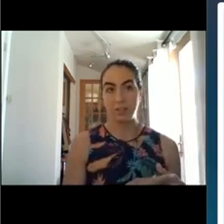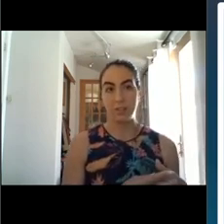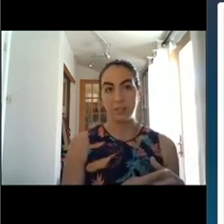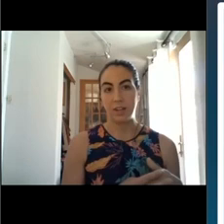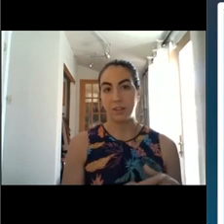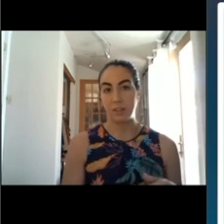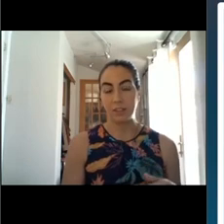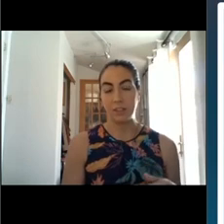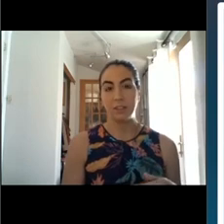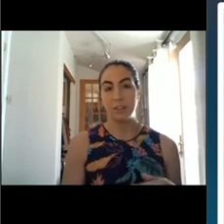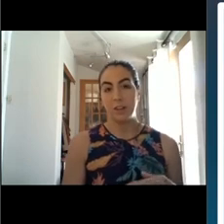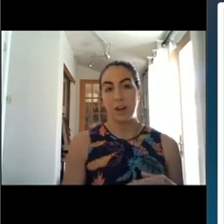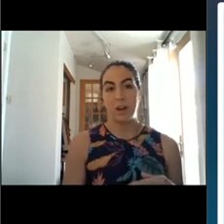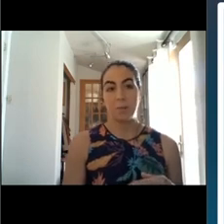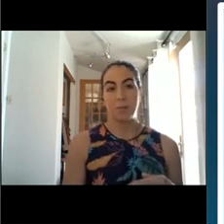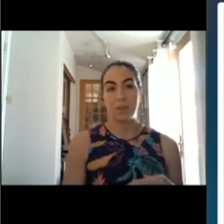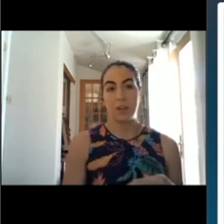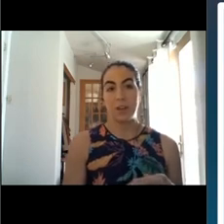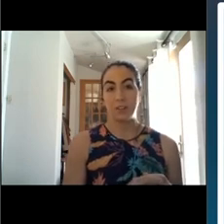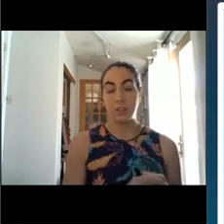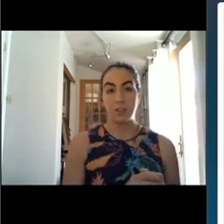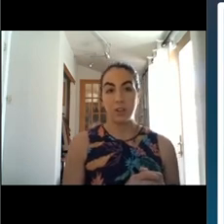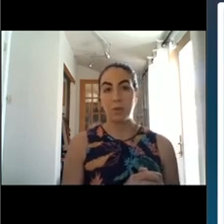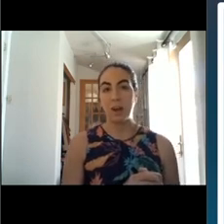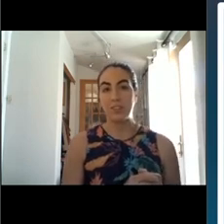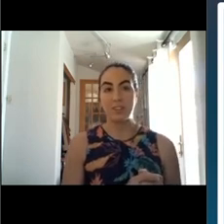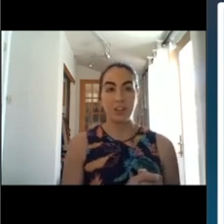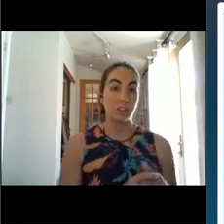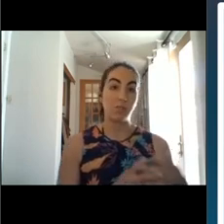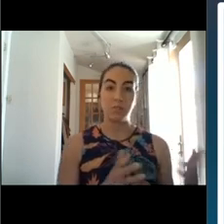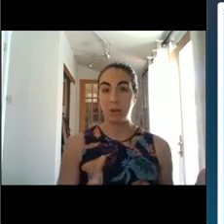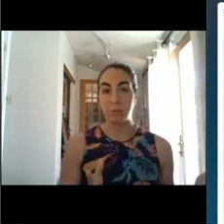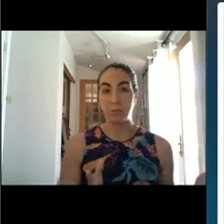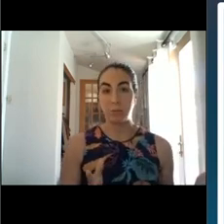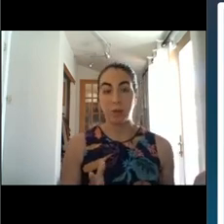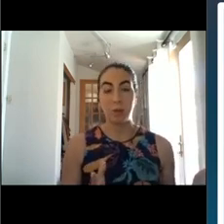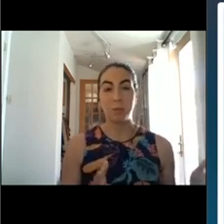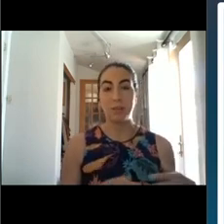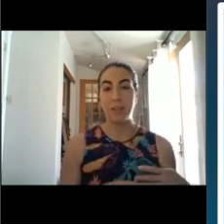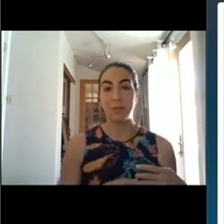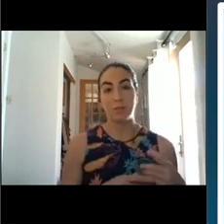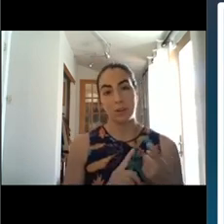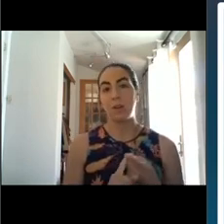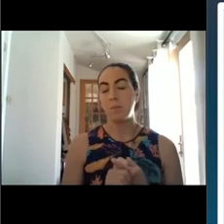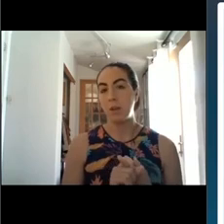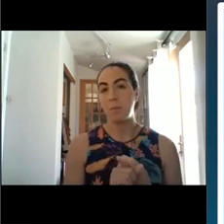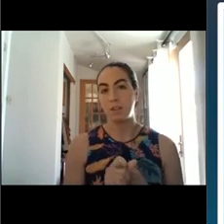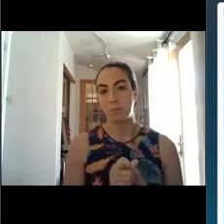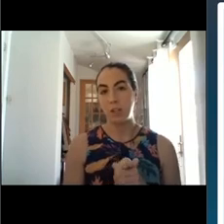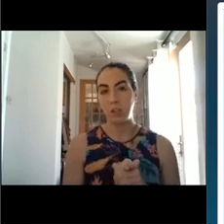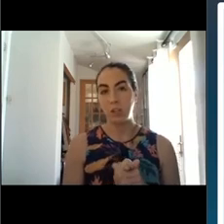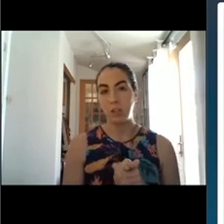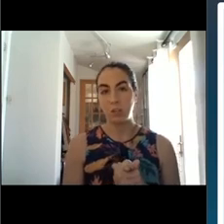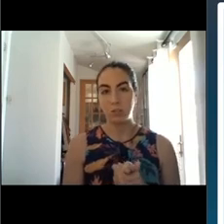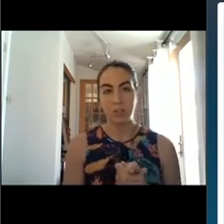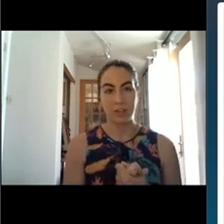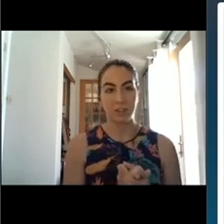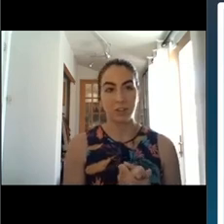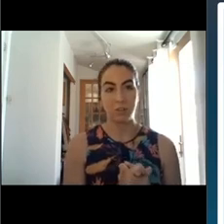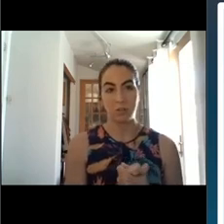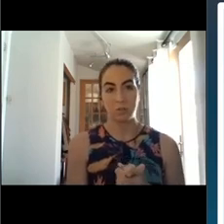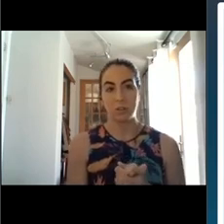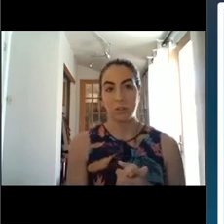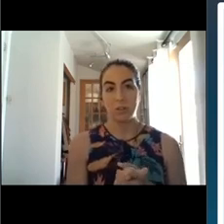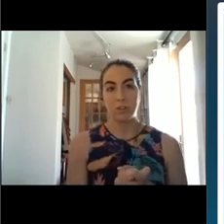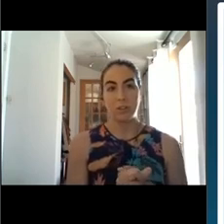sanitize your hands and stay clean. Um, and even in a private session, I would probably first, would probably minimize my cues,